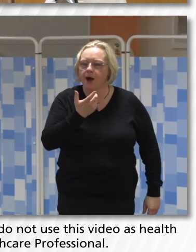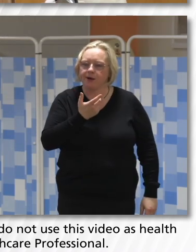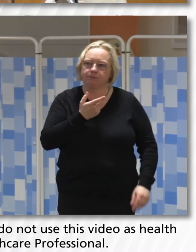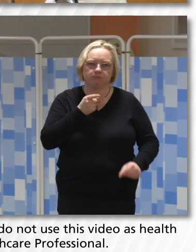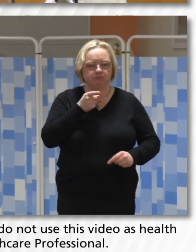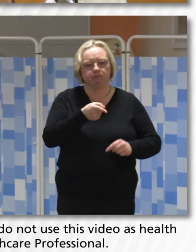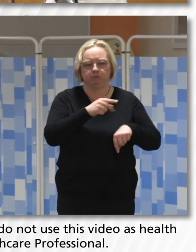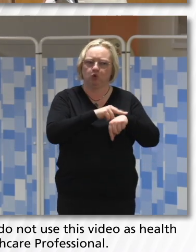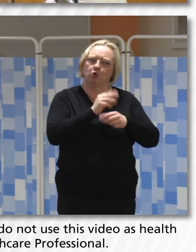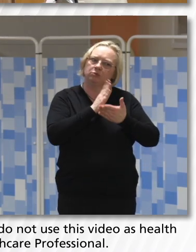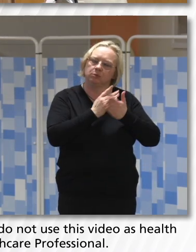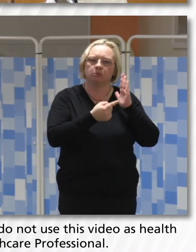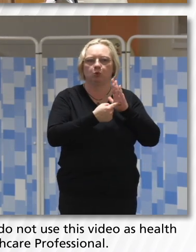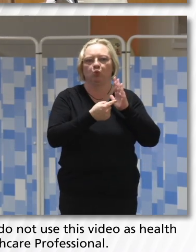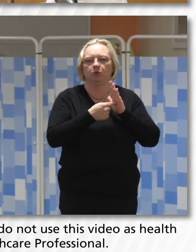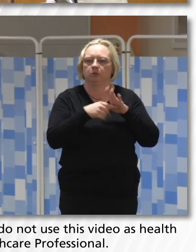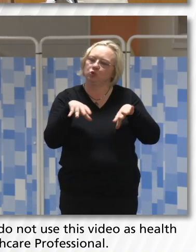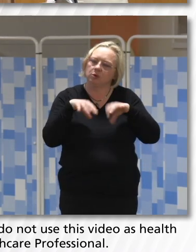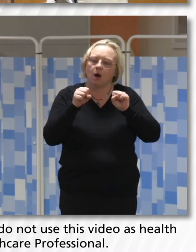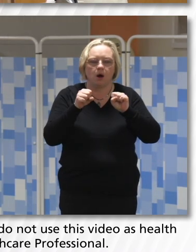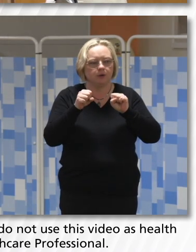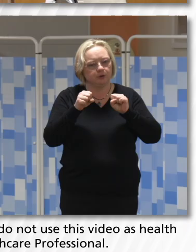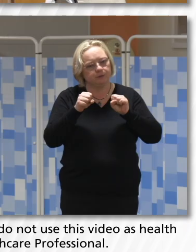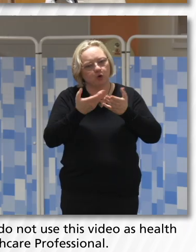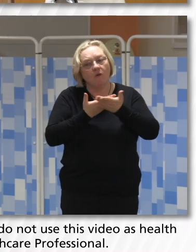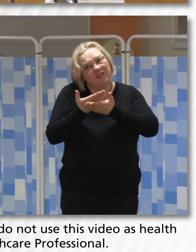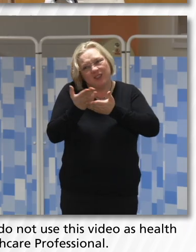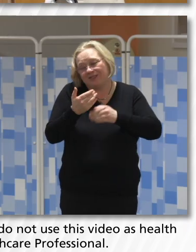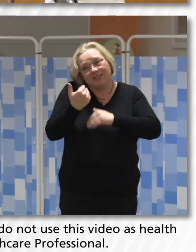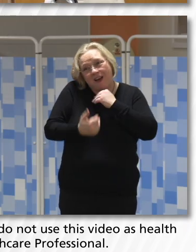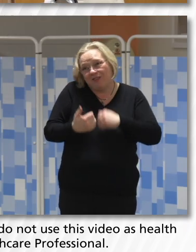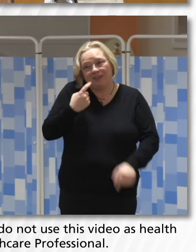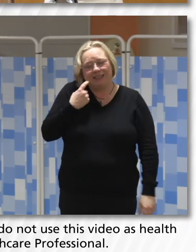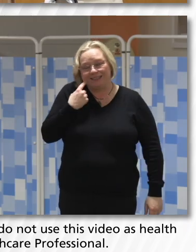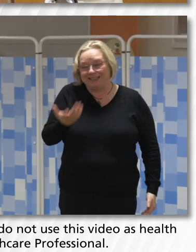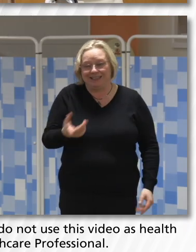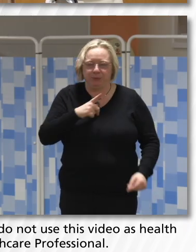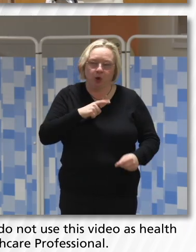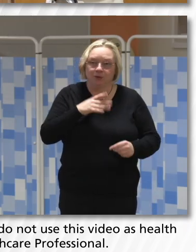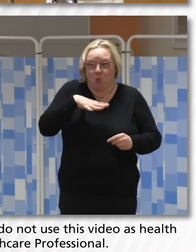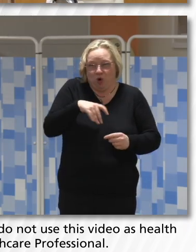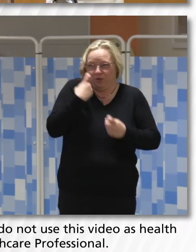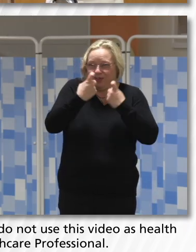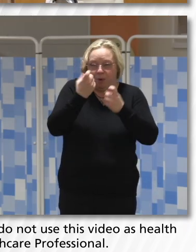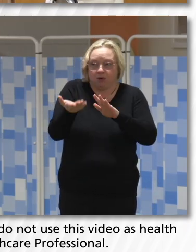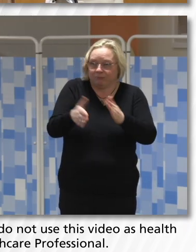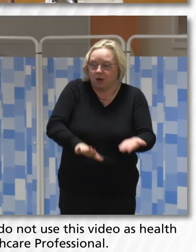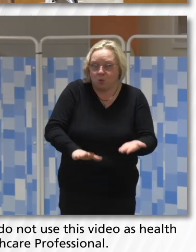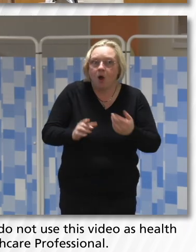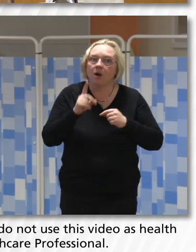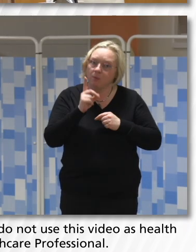fundamental in allowing us to start that conversation, which is never easy, and giving us the knowledge and skills to move forward in